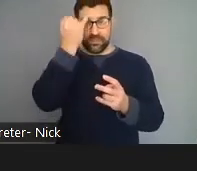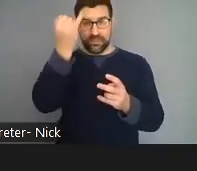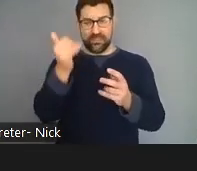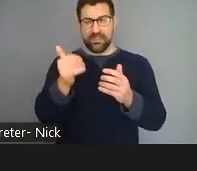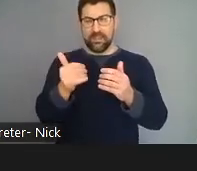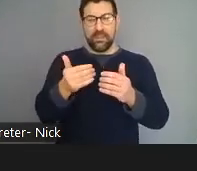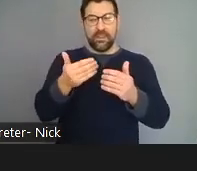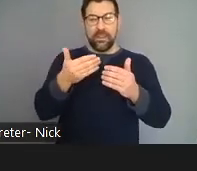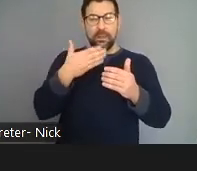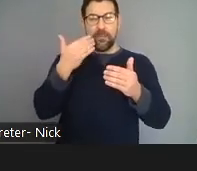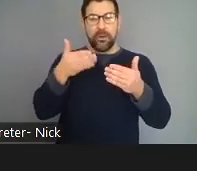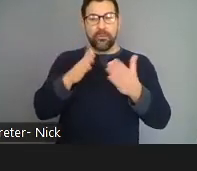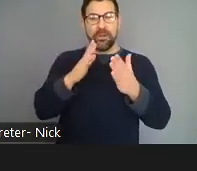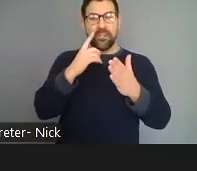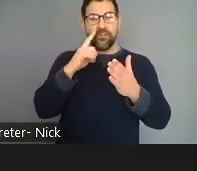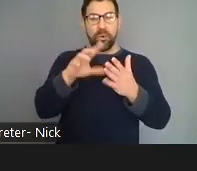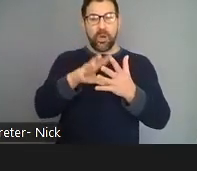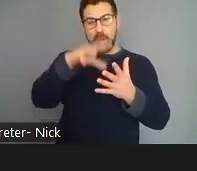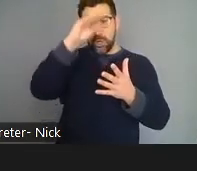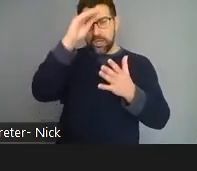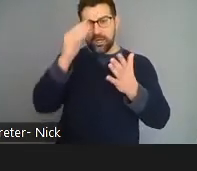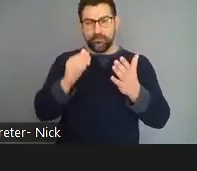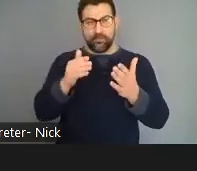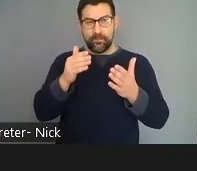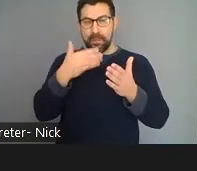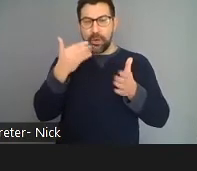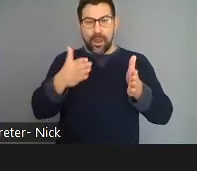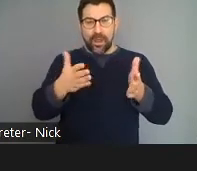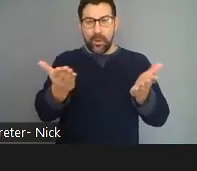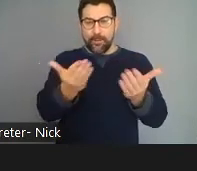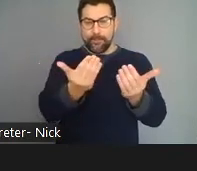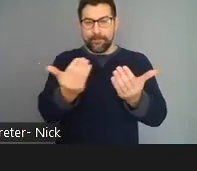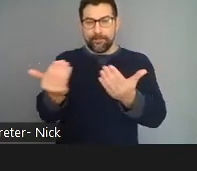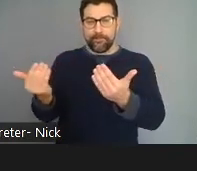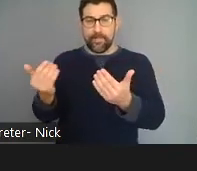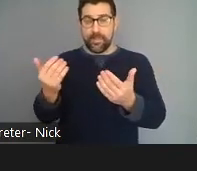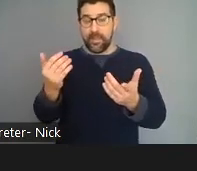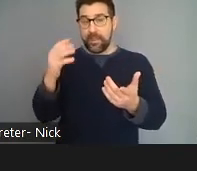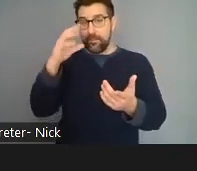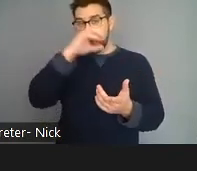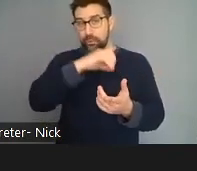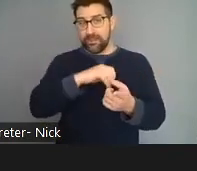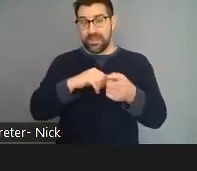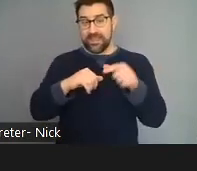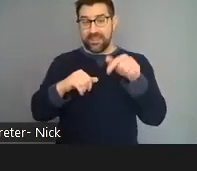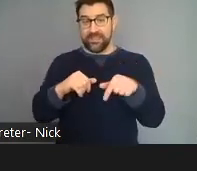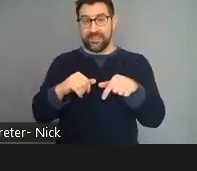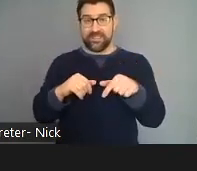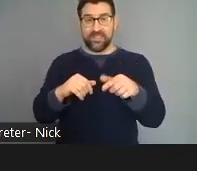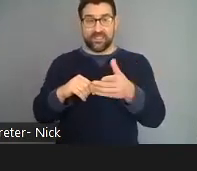learn that you think would work. So I'm assuming that this invites